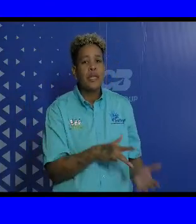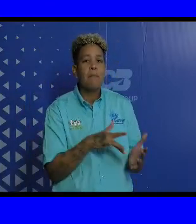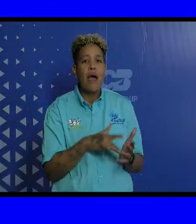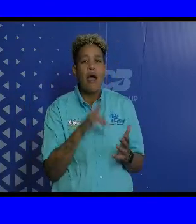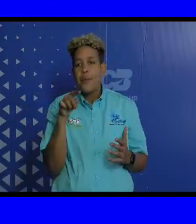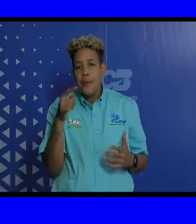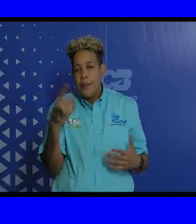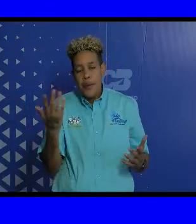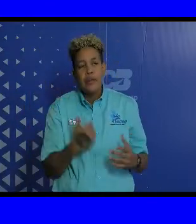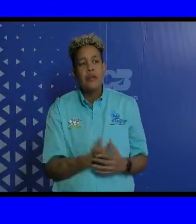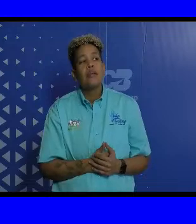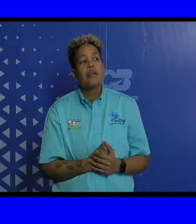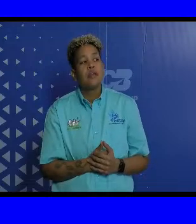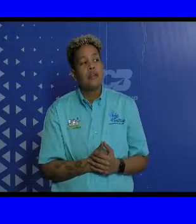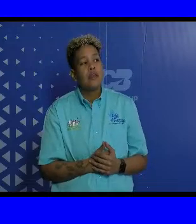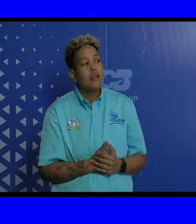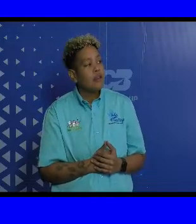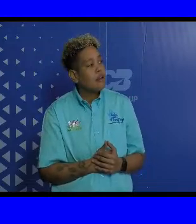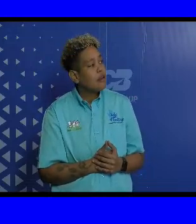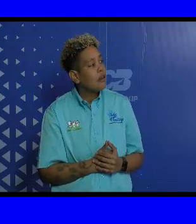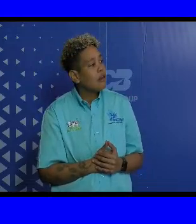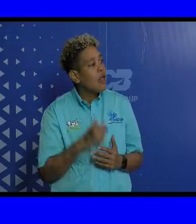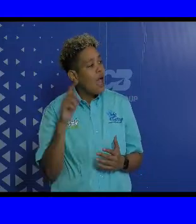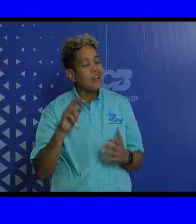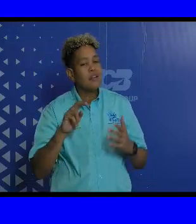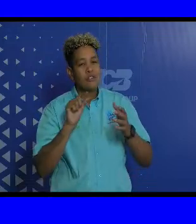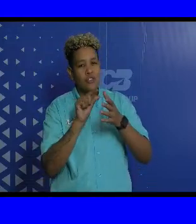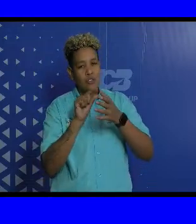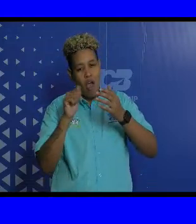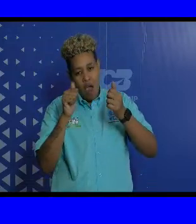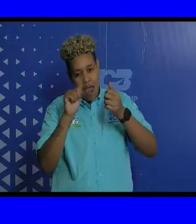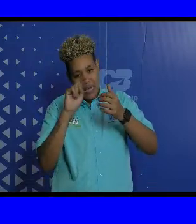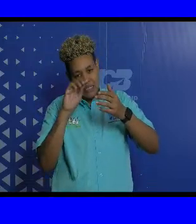the bank, NCB Bank, and its subsidiaries?